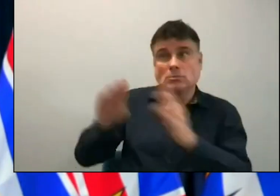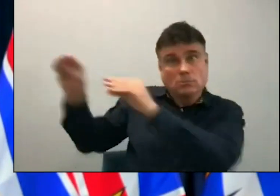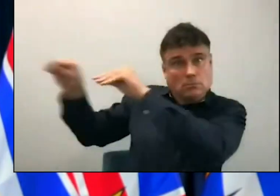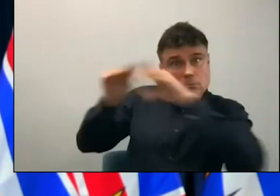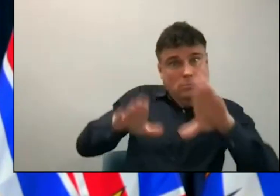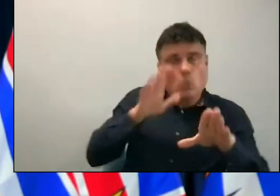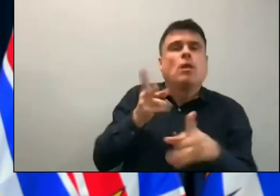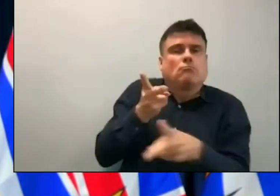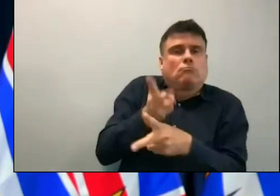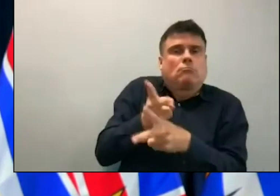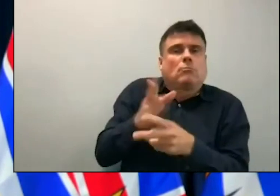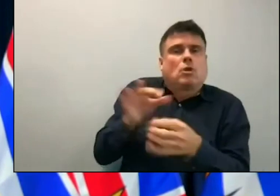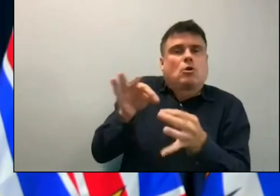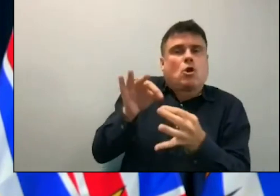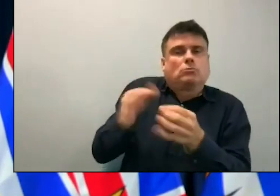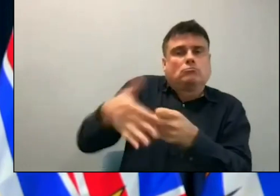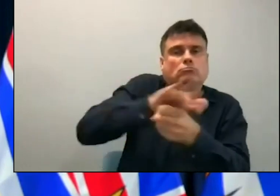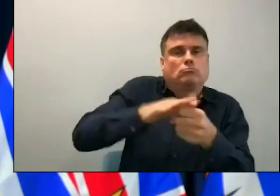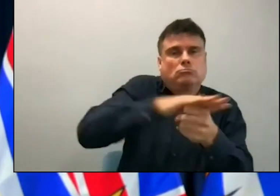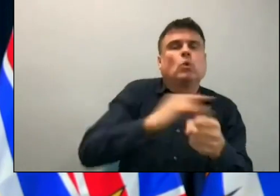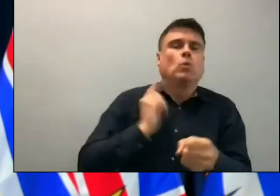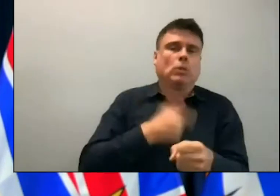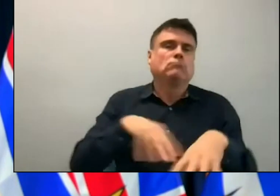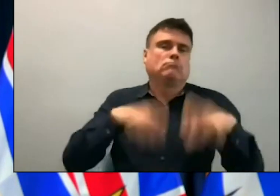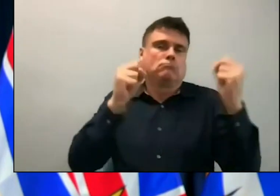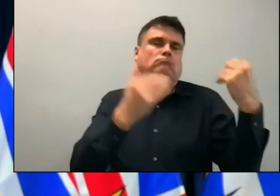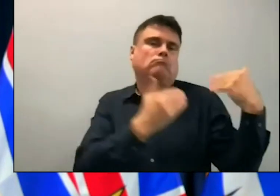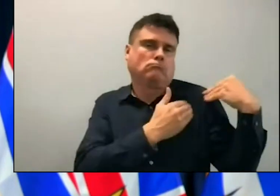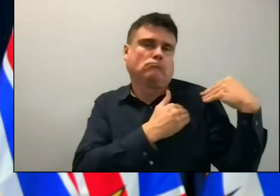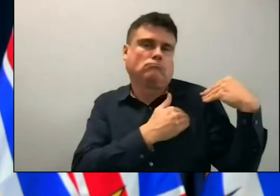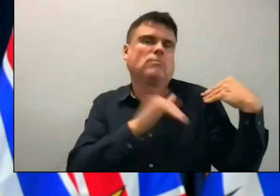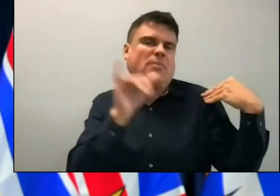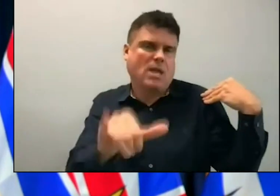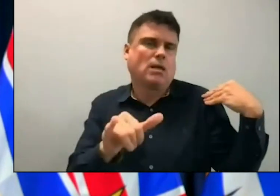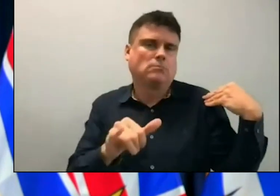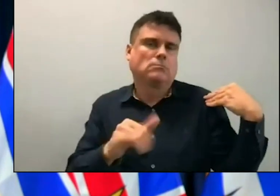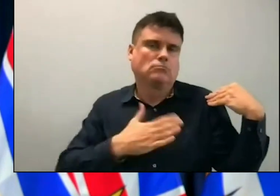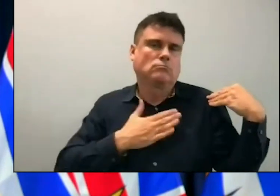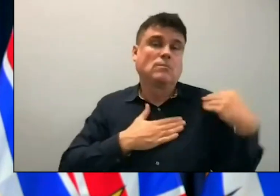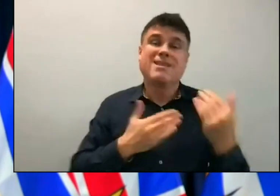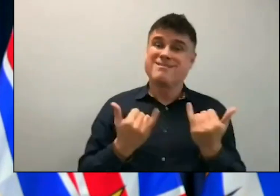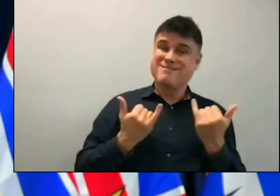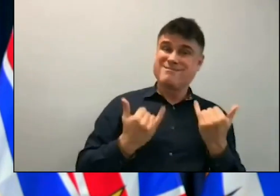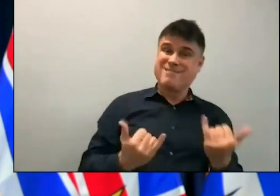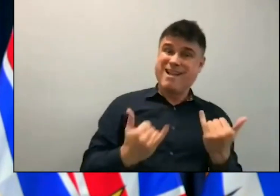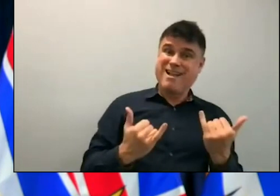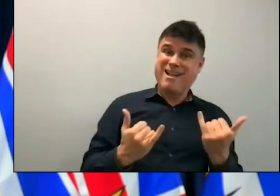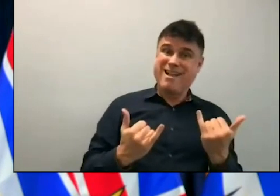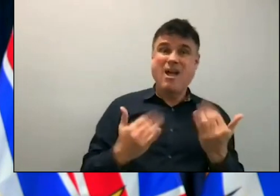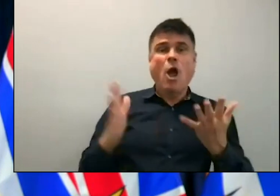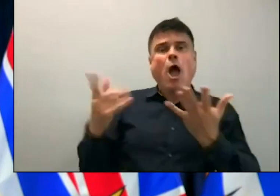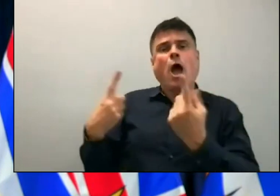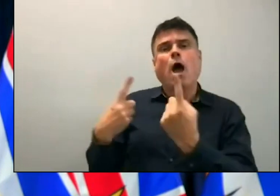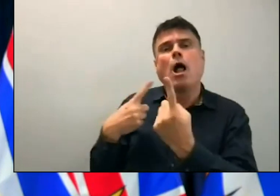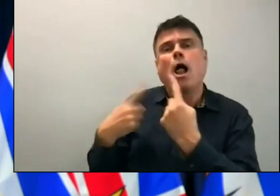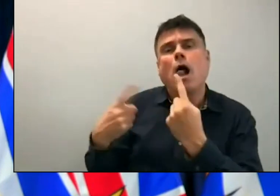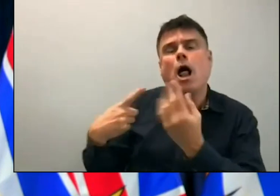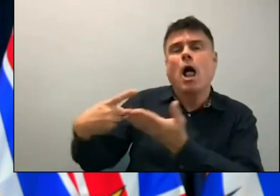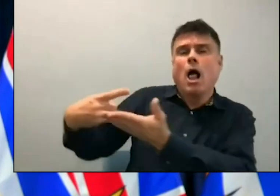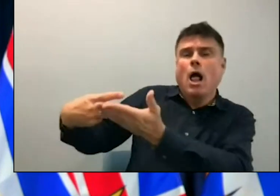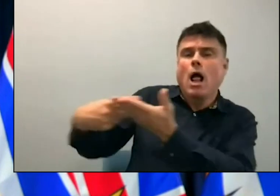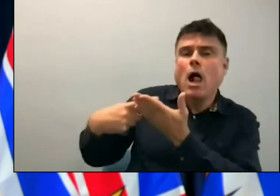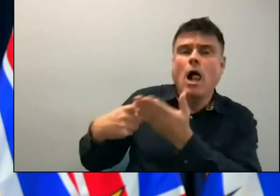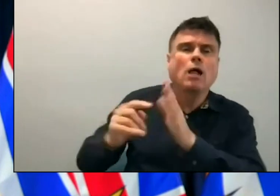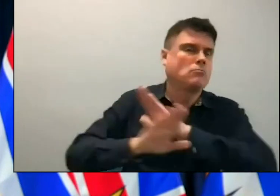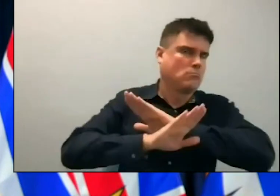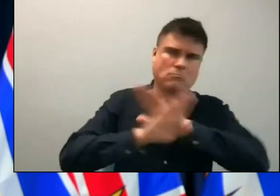the province to pay for in situations like this. This isn't the time to negotiate with the federal government on how best to do that. It's